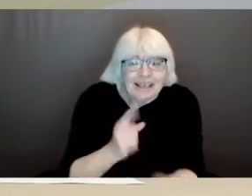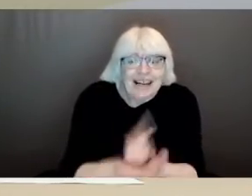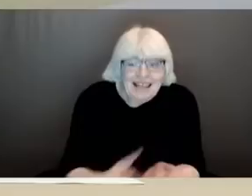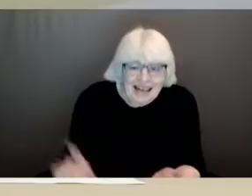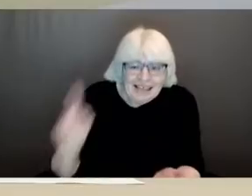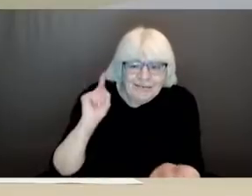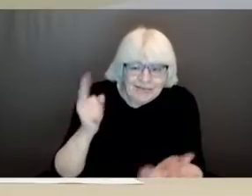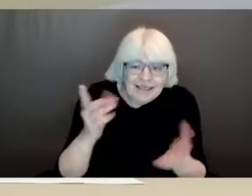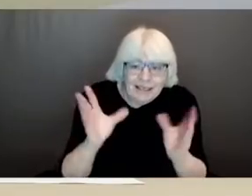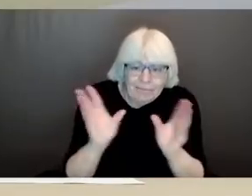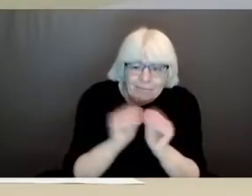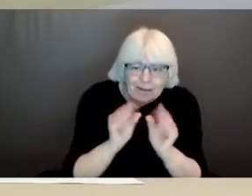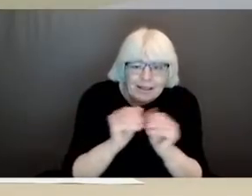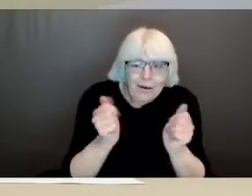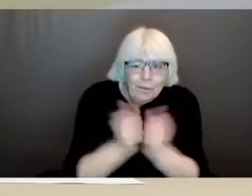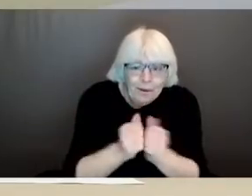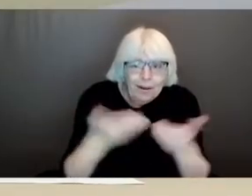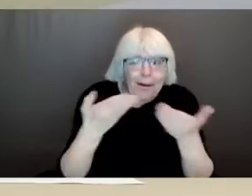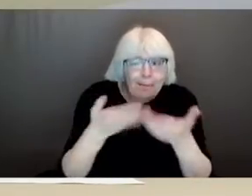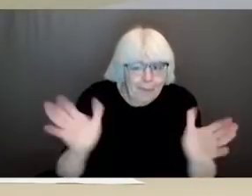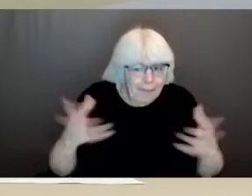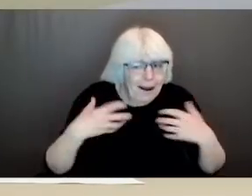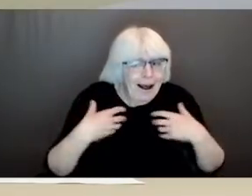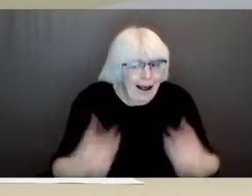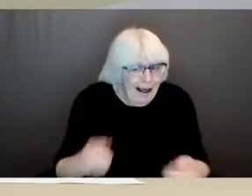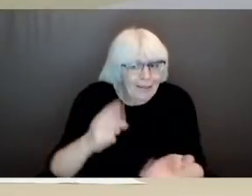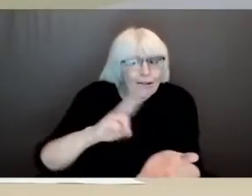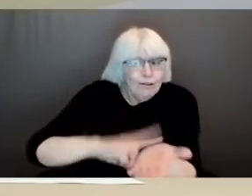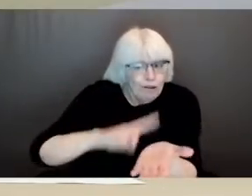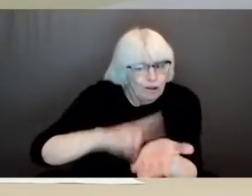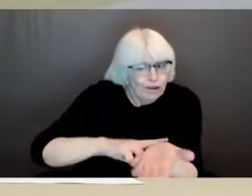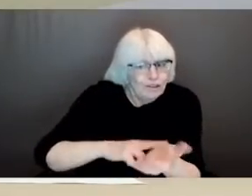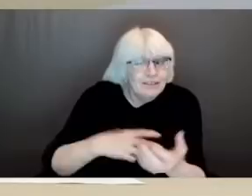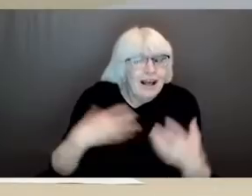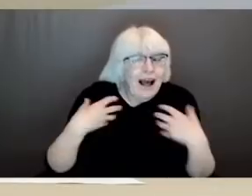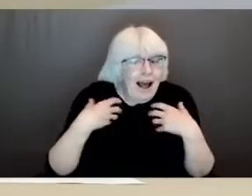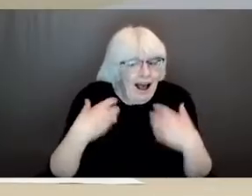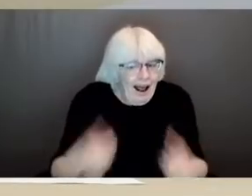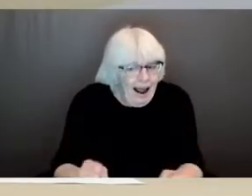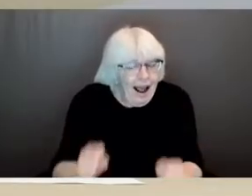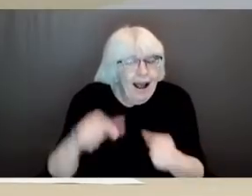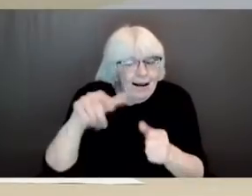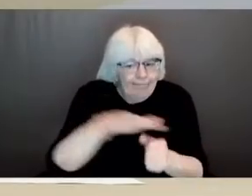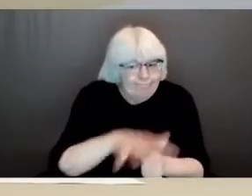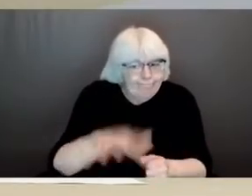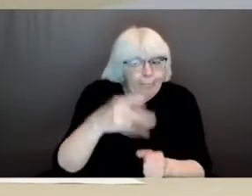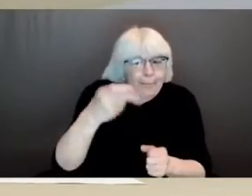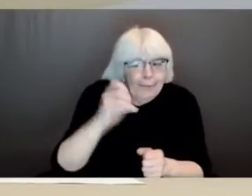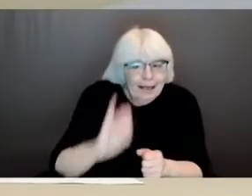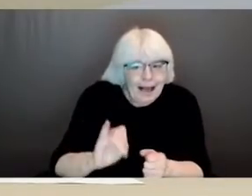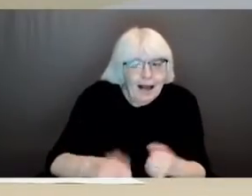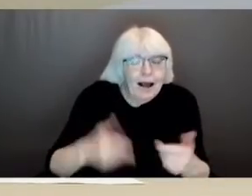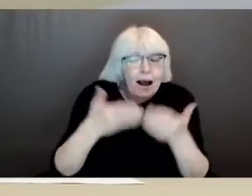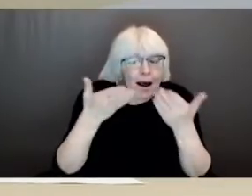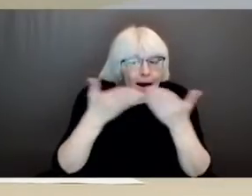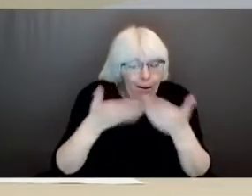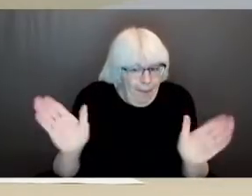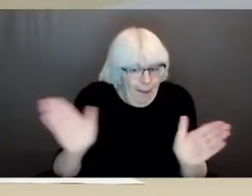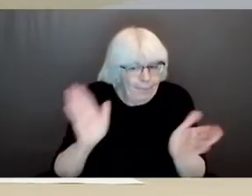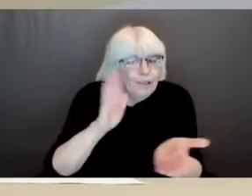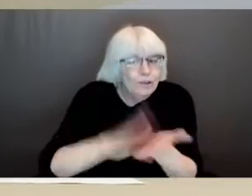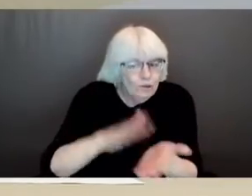health nursing, health PI, and Public Schools Branch, Commission Scolaire